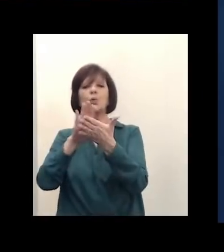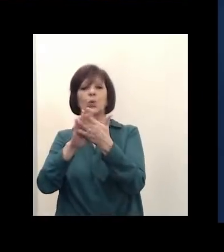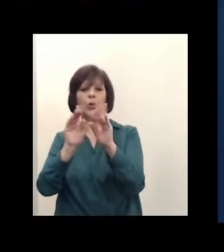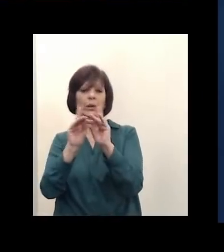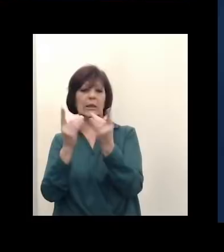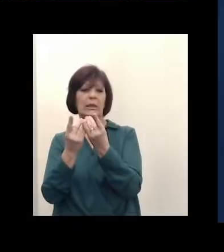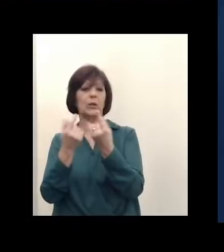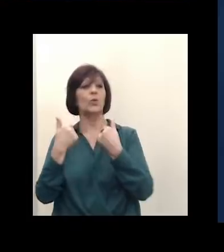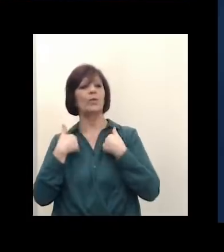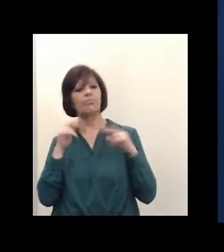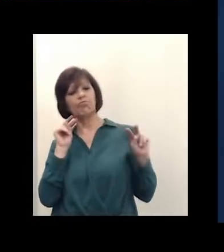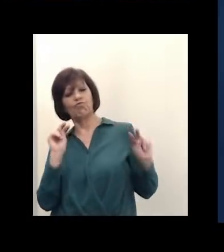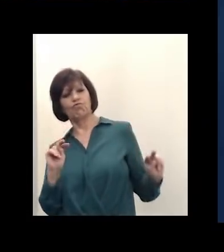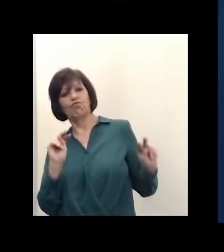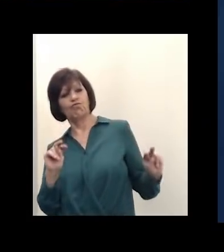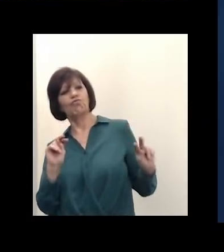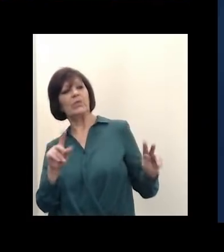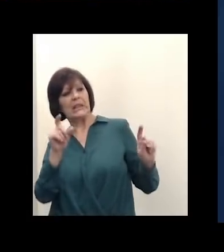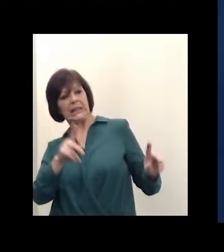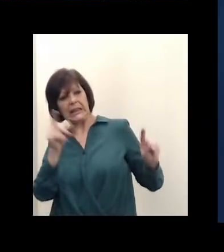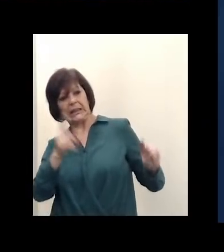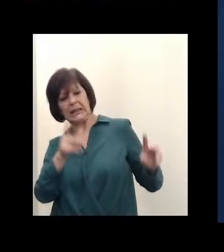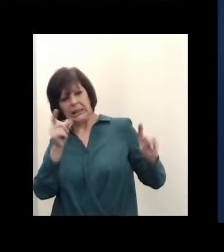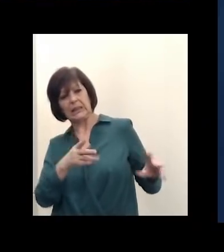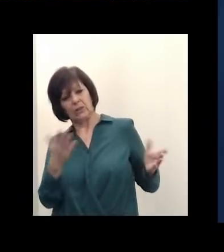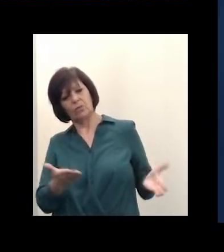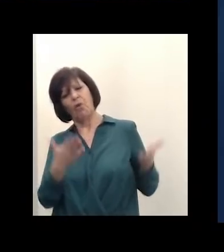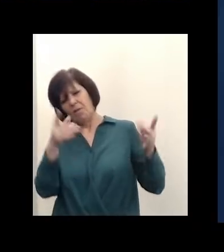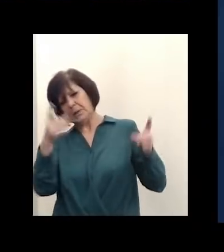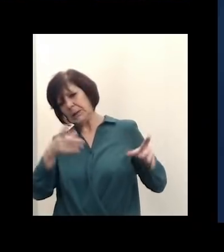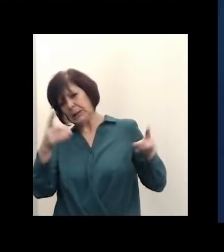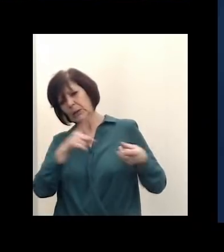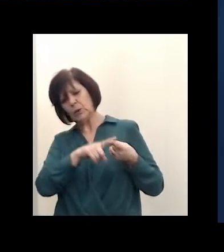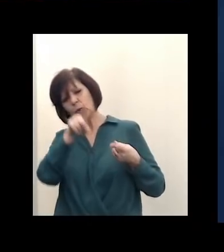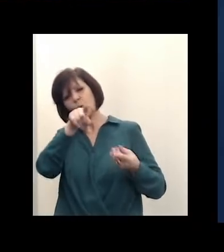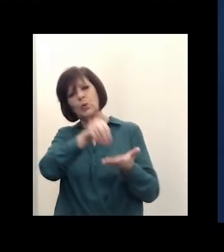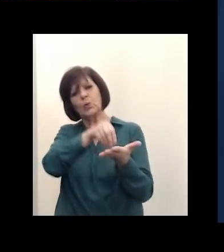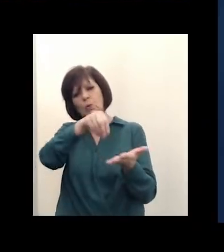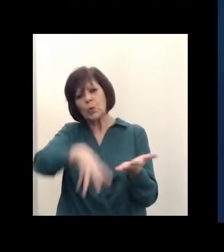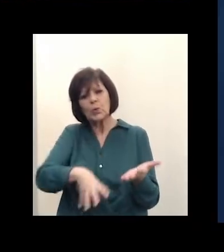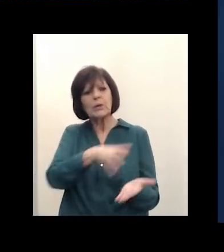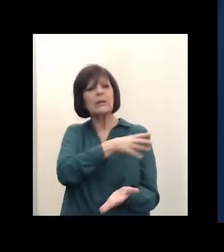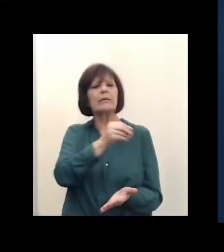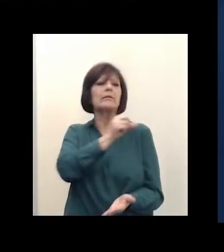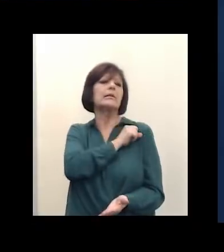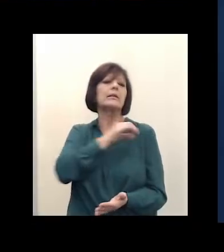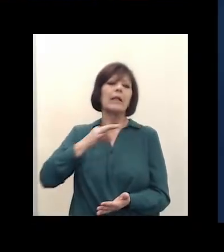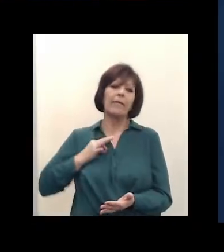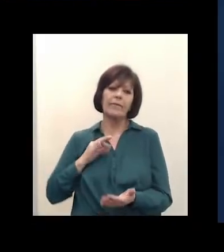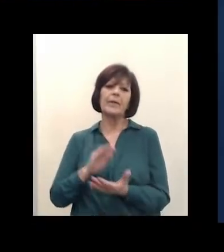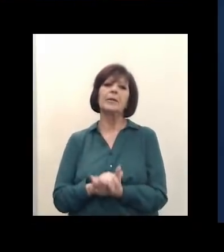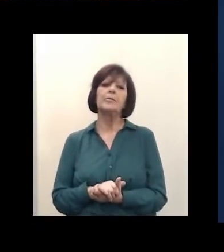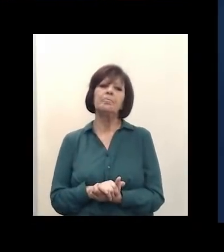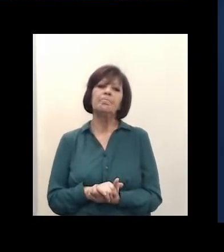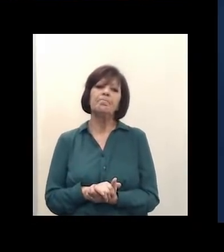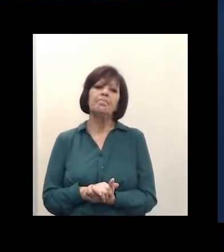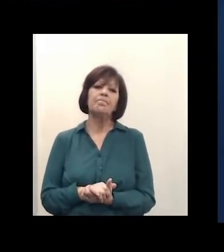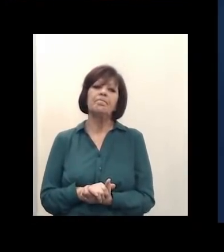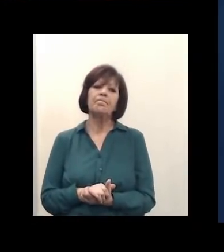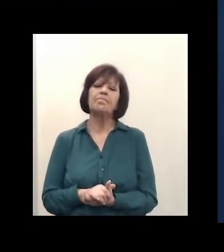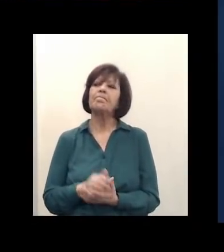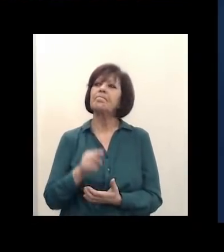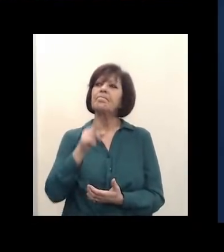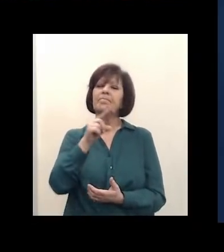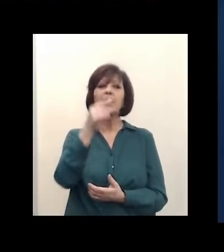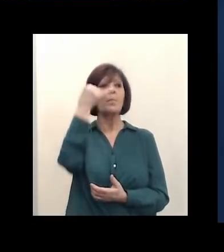been successfully offering screening testing to students and staff. And the